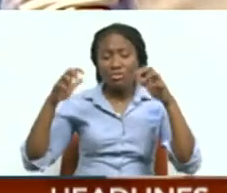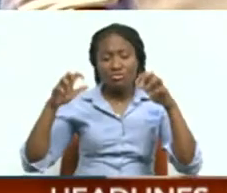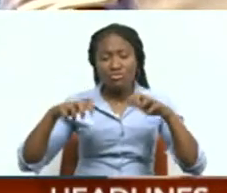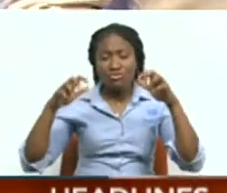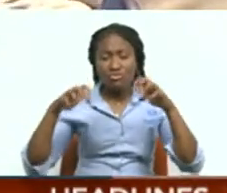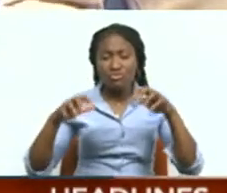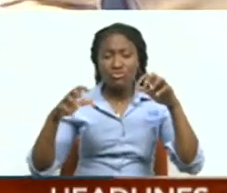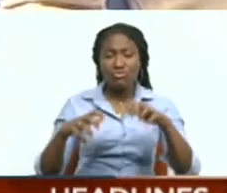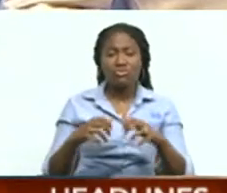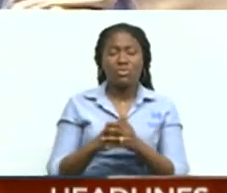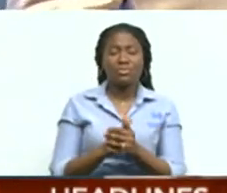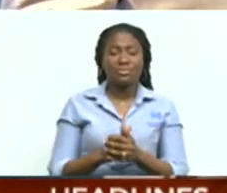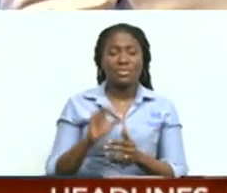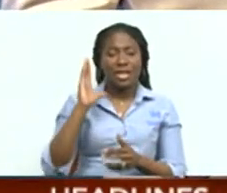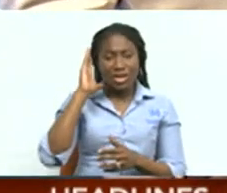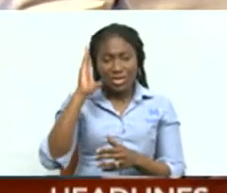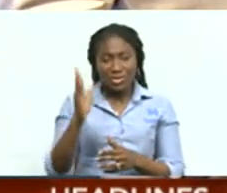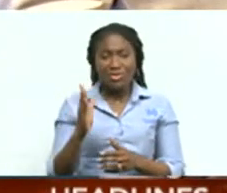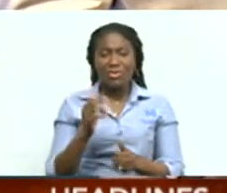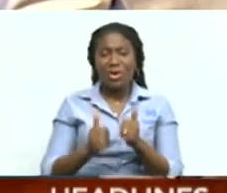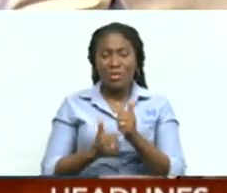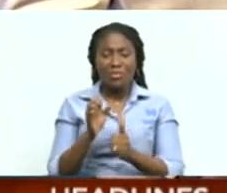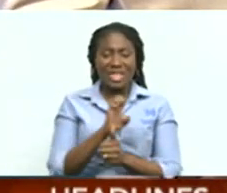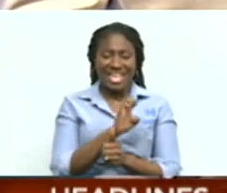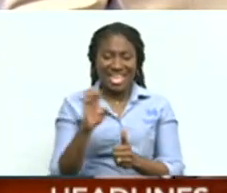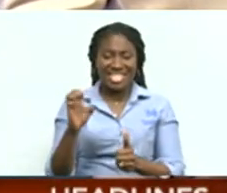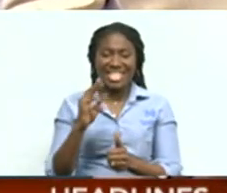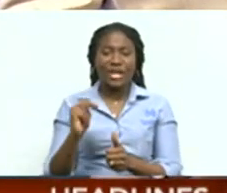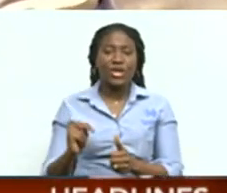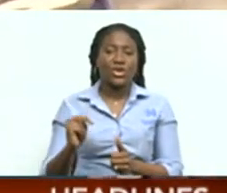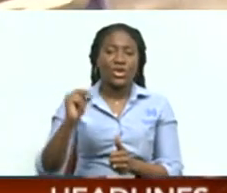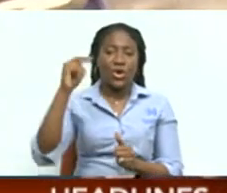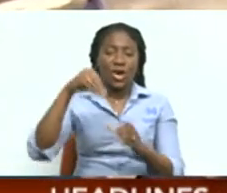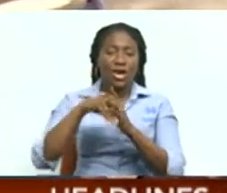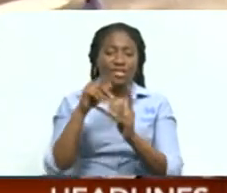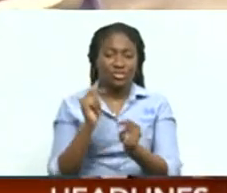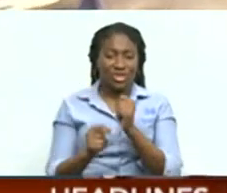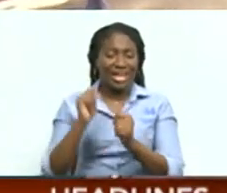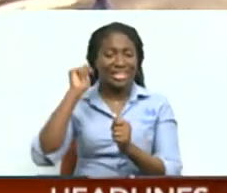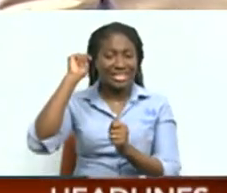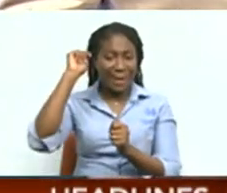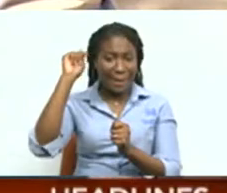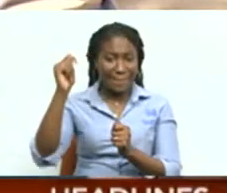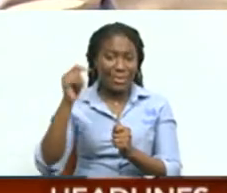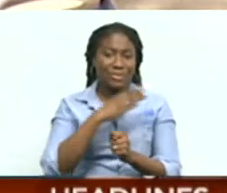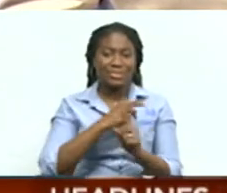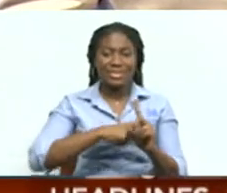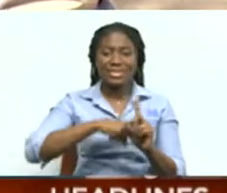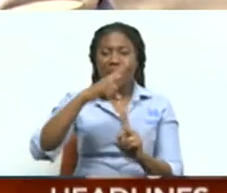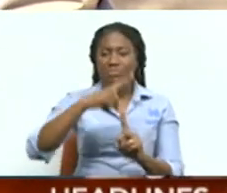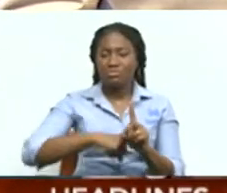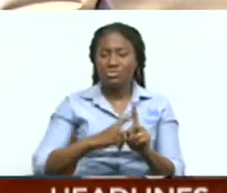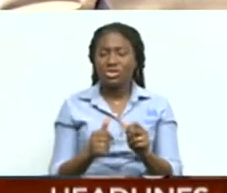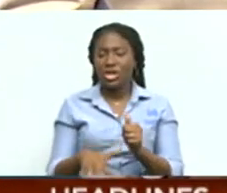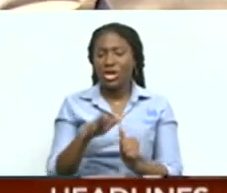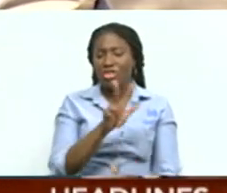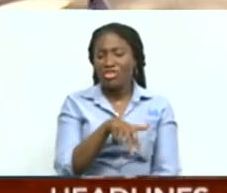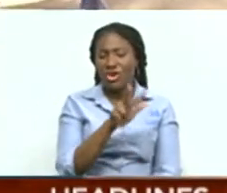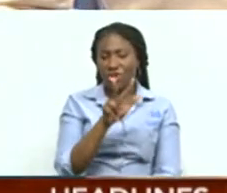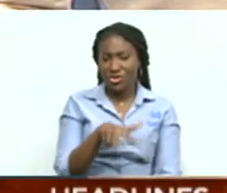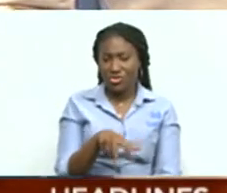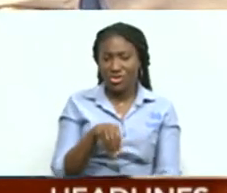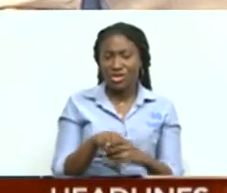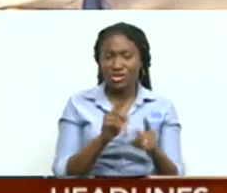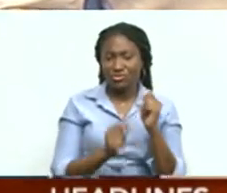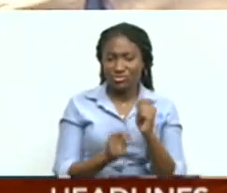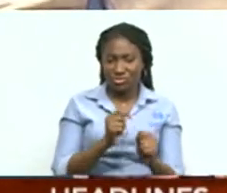that's expected to affect mainly eastern and northern parts of Trinidad and Tobago, with maximum high temperatures coming in at 33, though, in Trinidad.